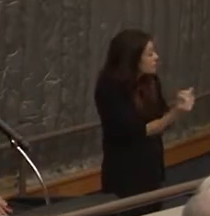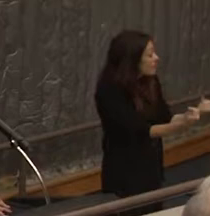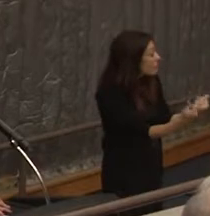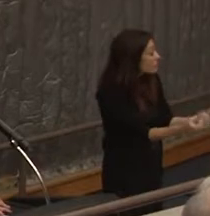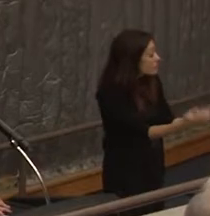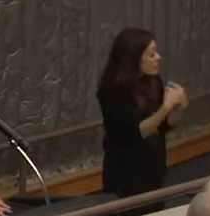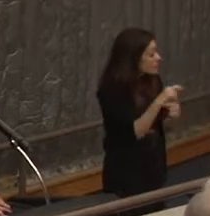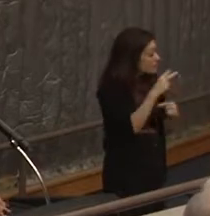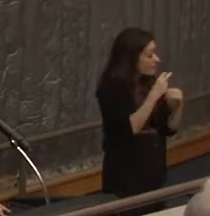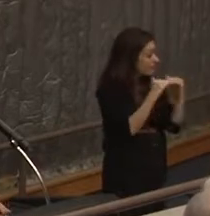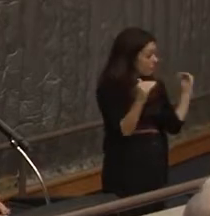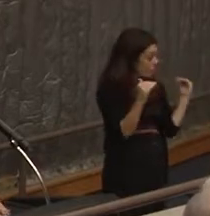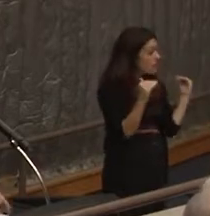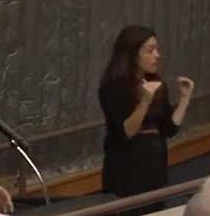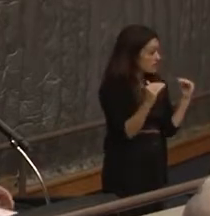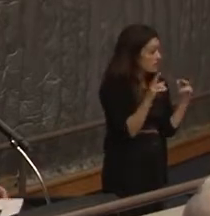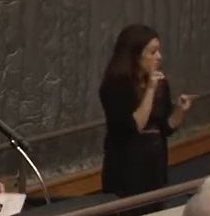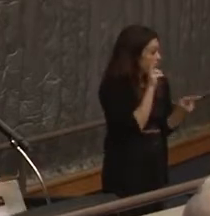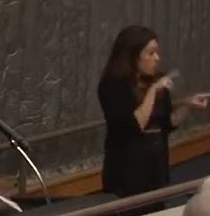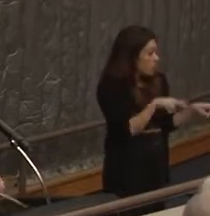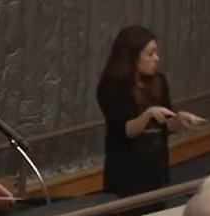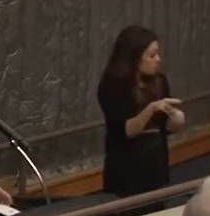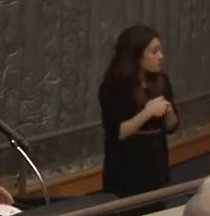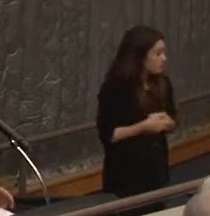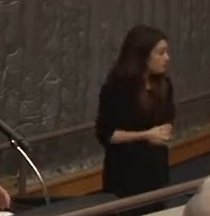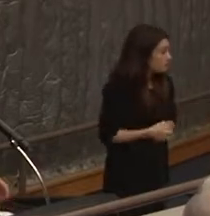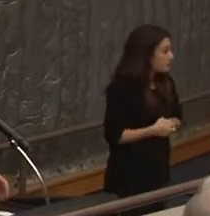if you're around the campus.